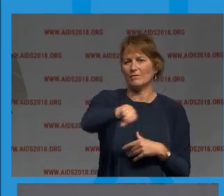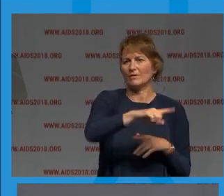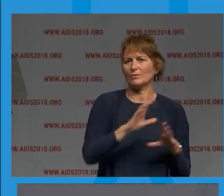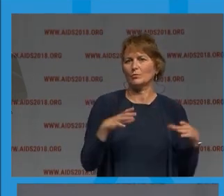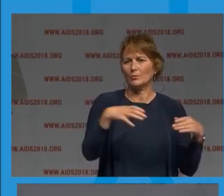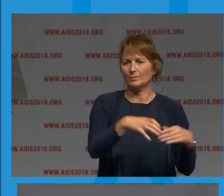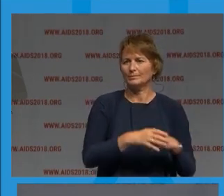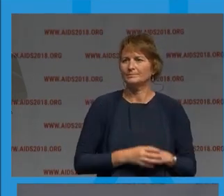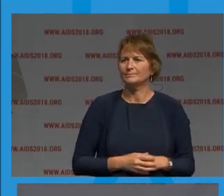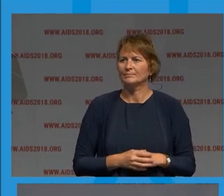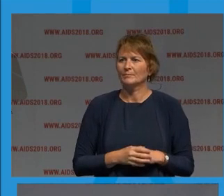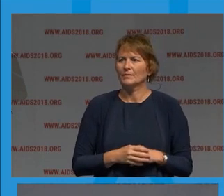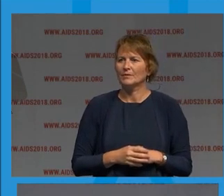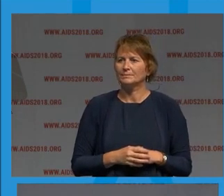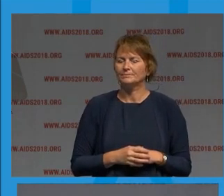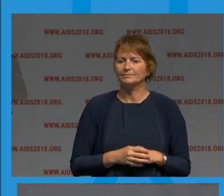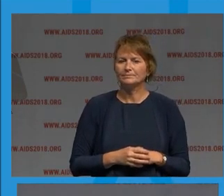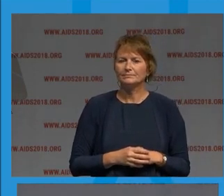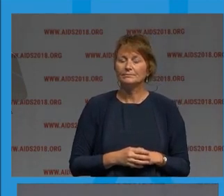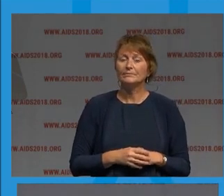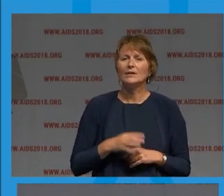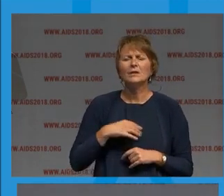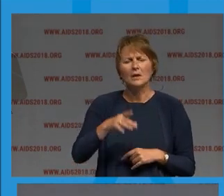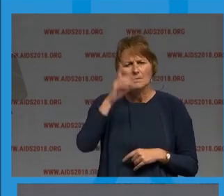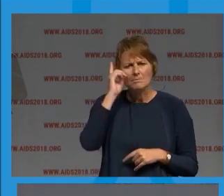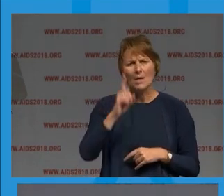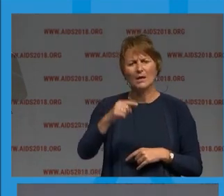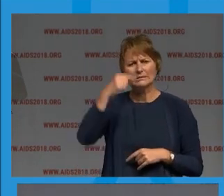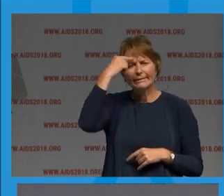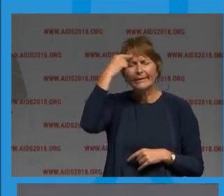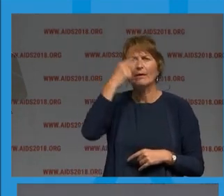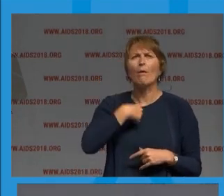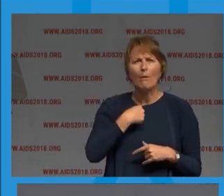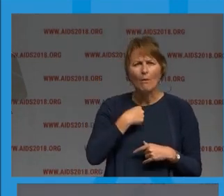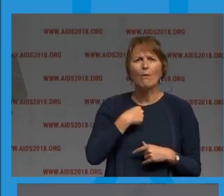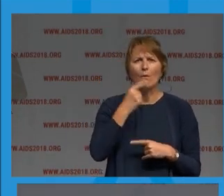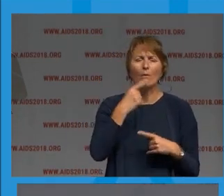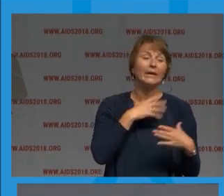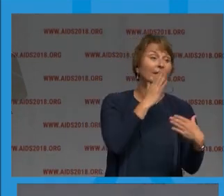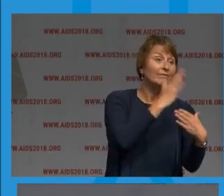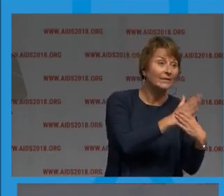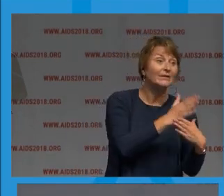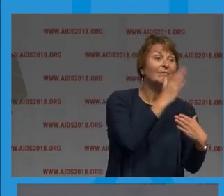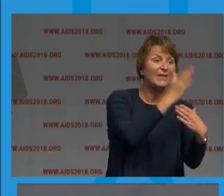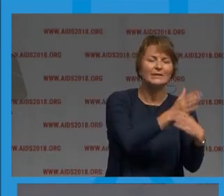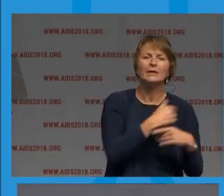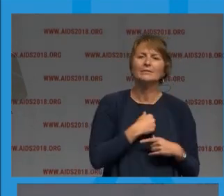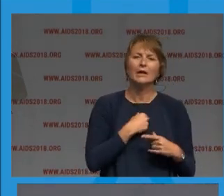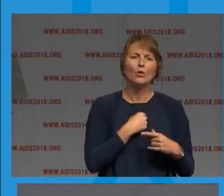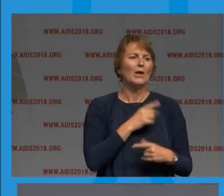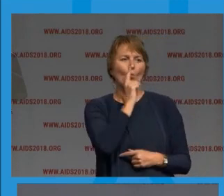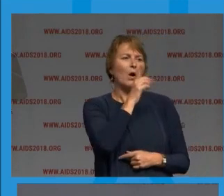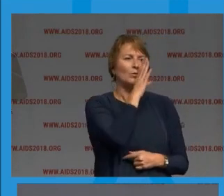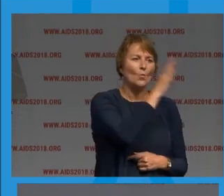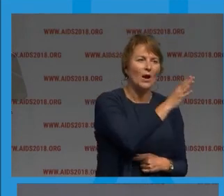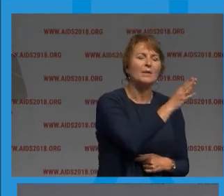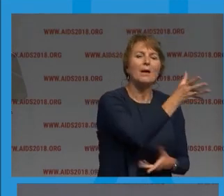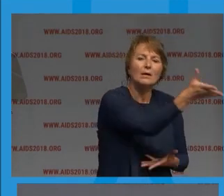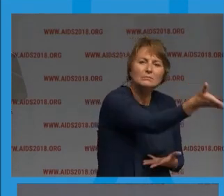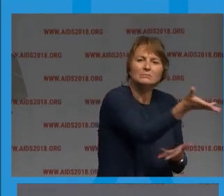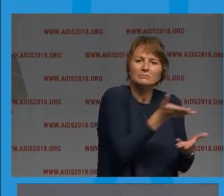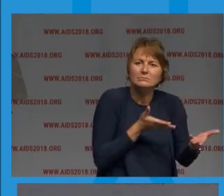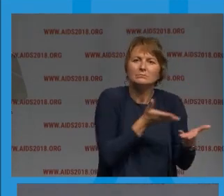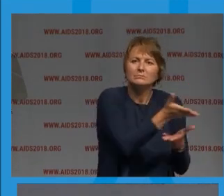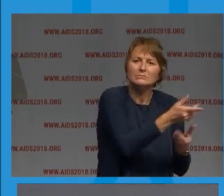We also need to ensure that all interventions are developed and implemented with active community engagement and support to understand specific needs